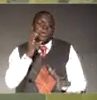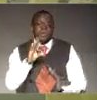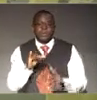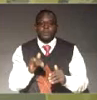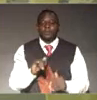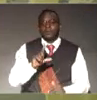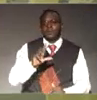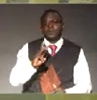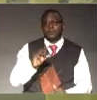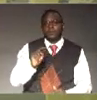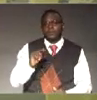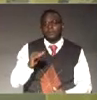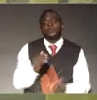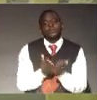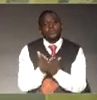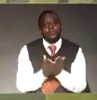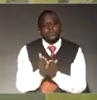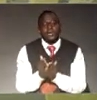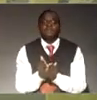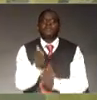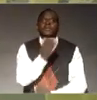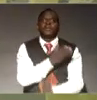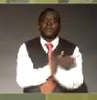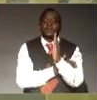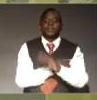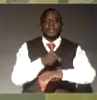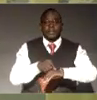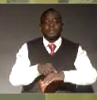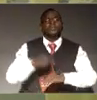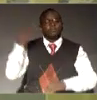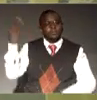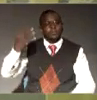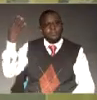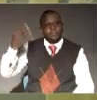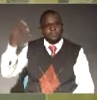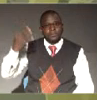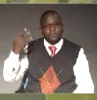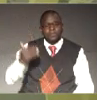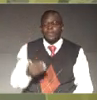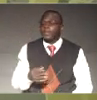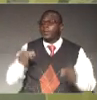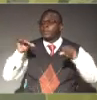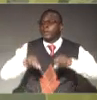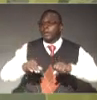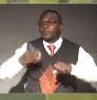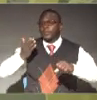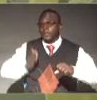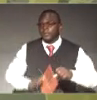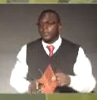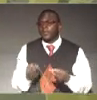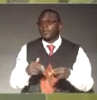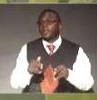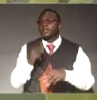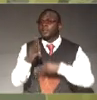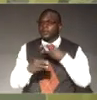upon the priests to serve God with humility when preaching the gospel. Bishop Lwanga decried the bad behaviors happening in the world